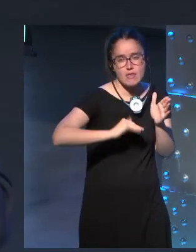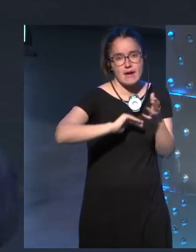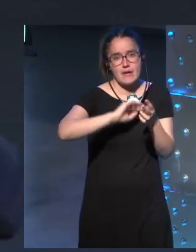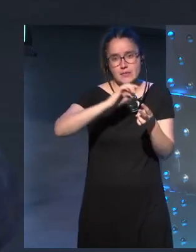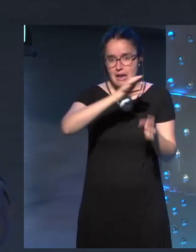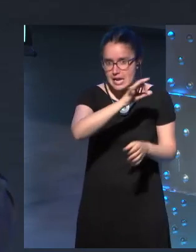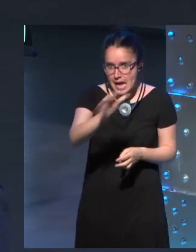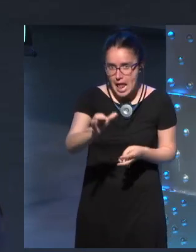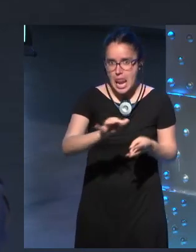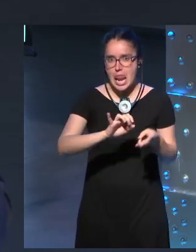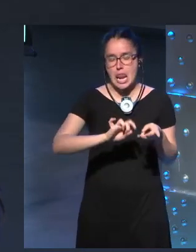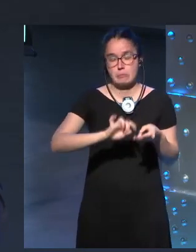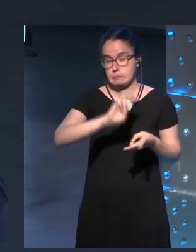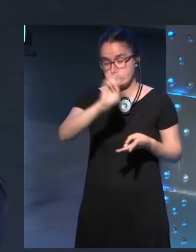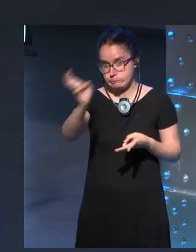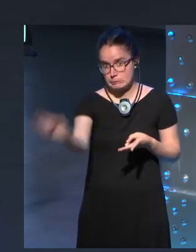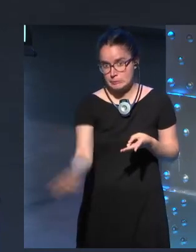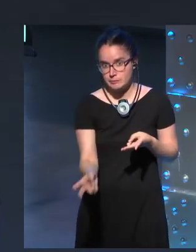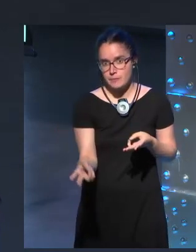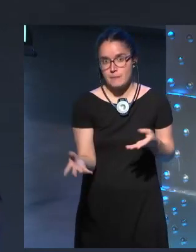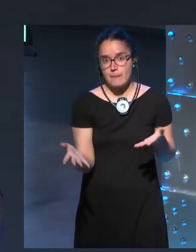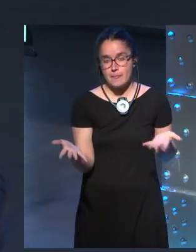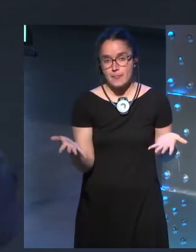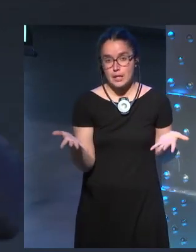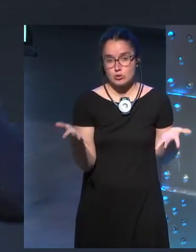you've mentioned, Zaragoza, Valencia, Real Sociedad,